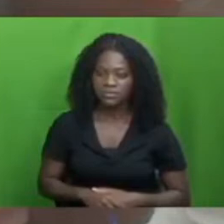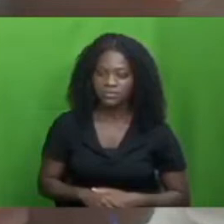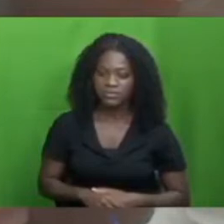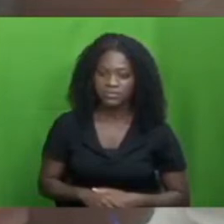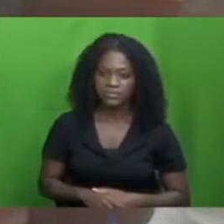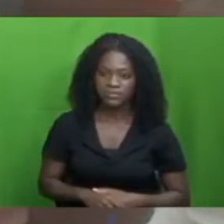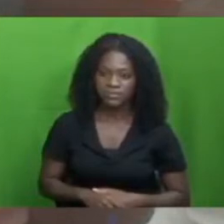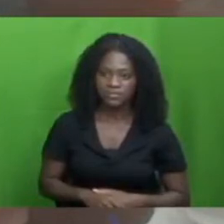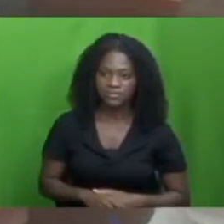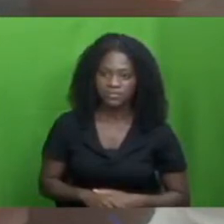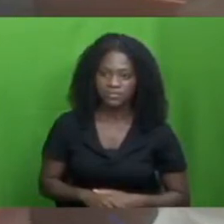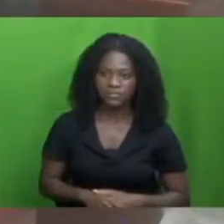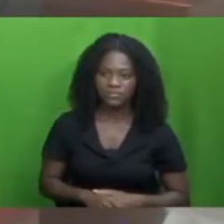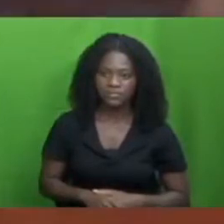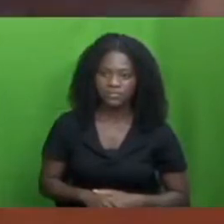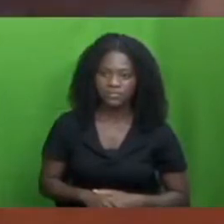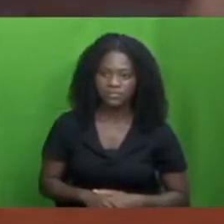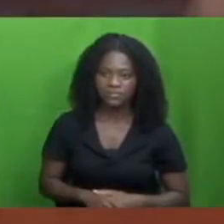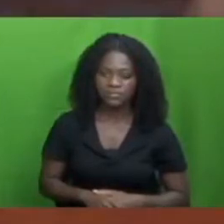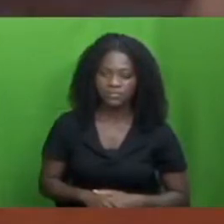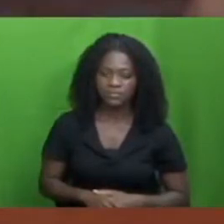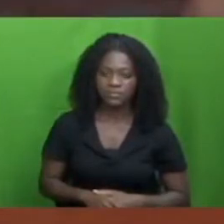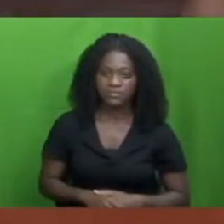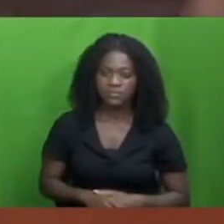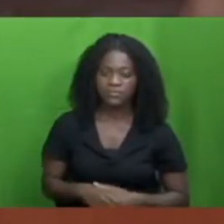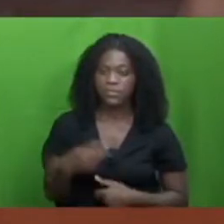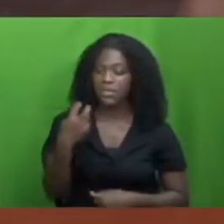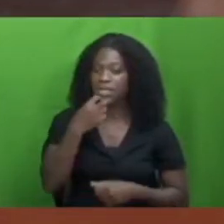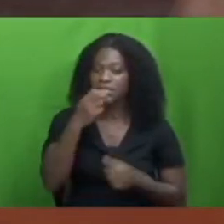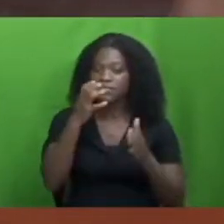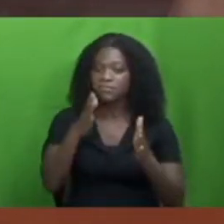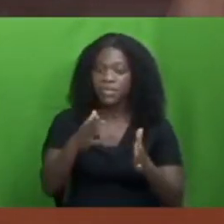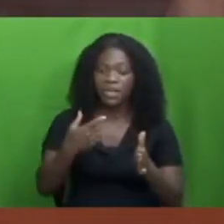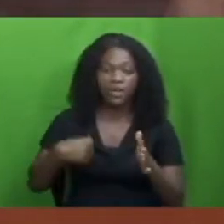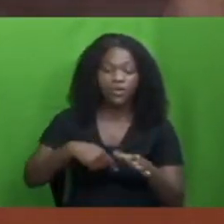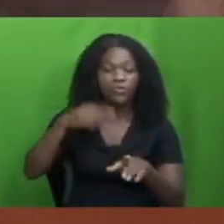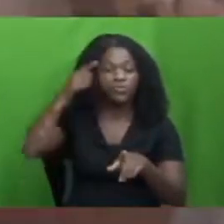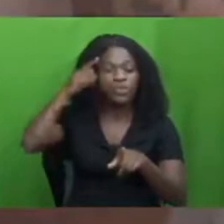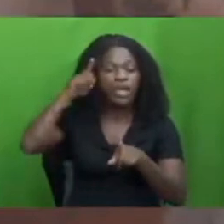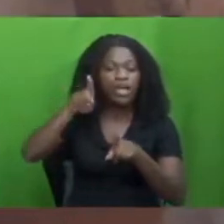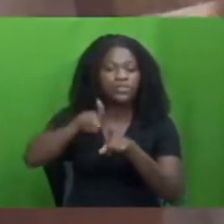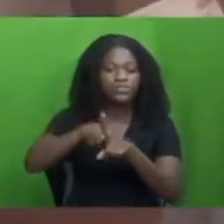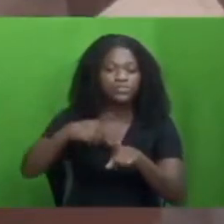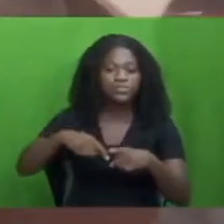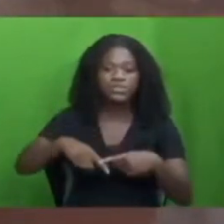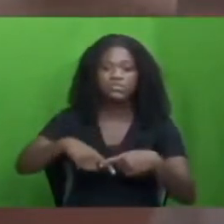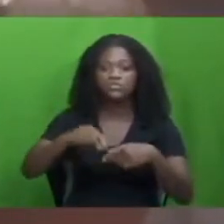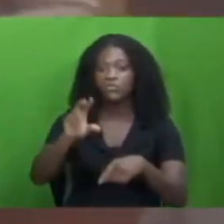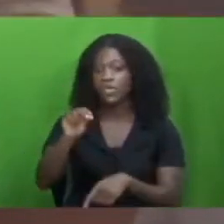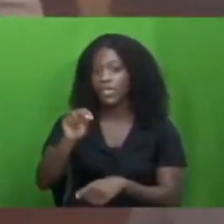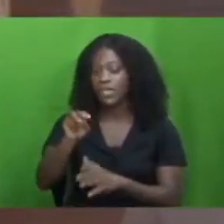He moved for suspension. You mentioned adjournment. Yes.